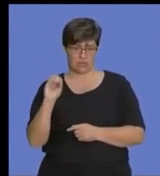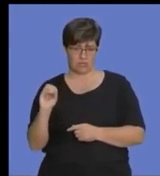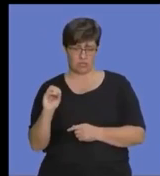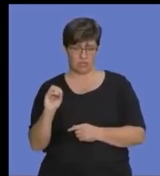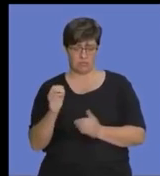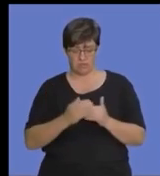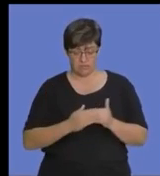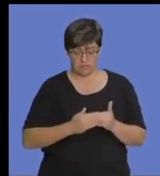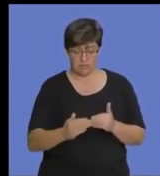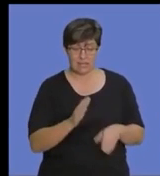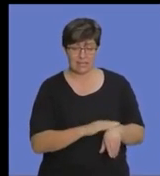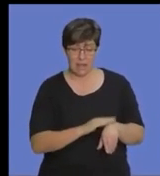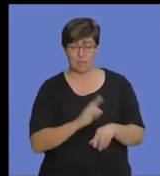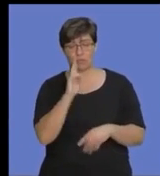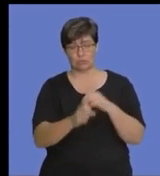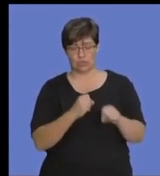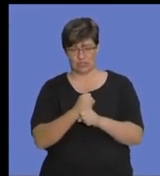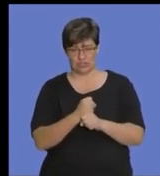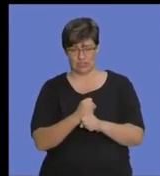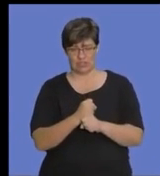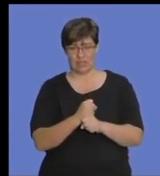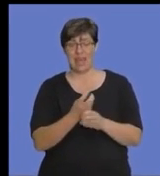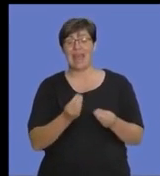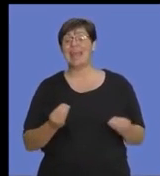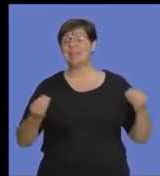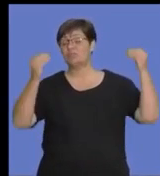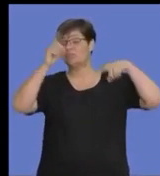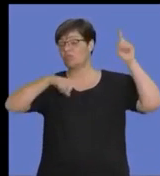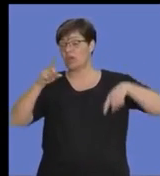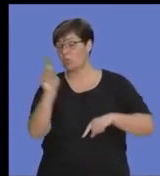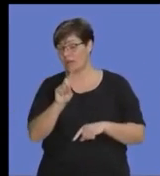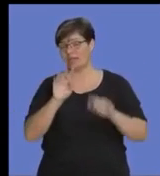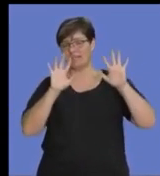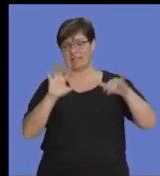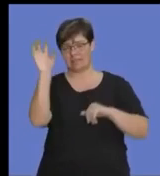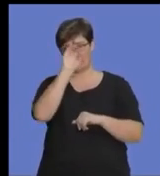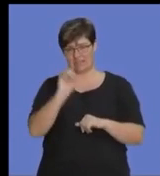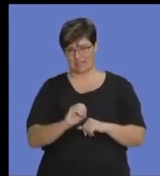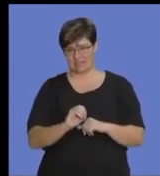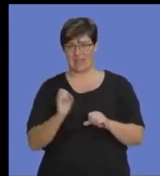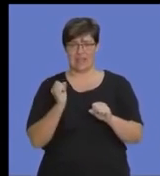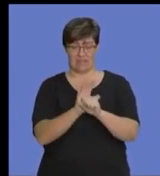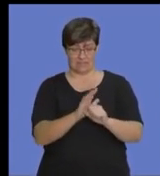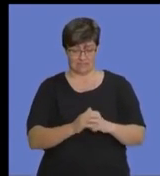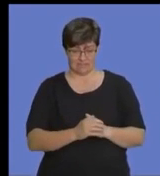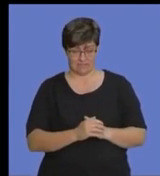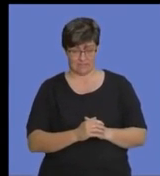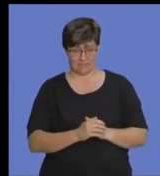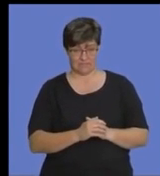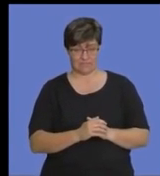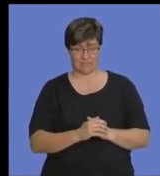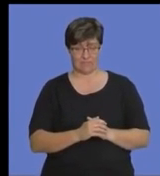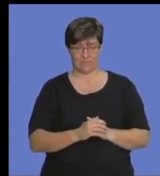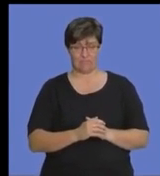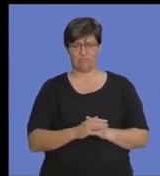1,200 rands in 2 years' time at 10% interest rate that is effective. Now, if